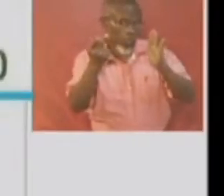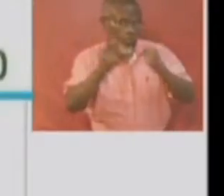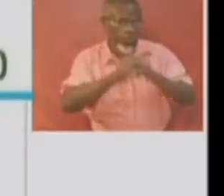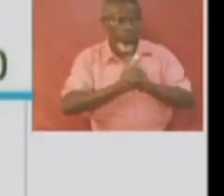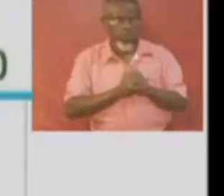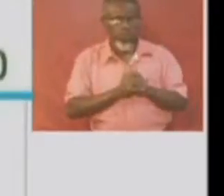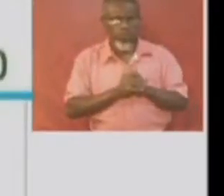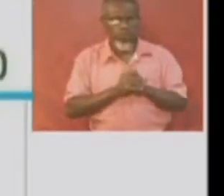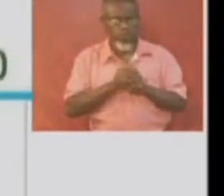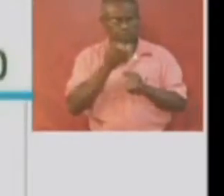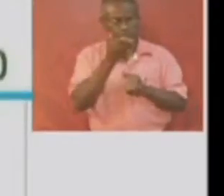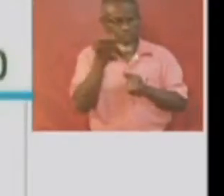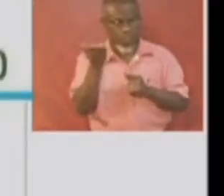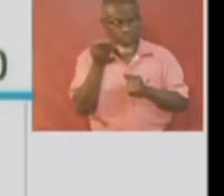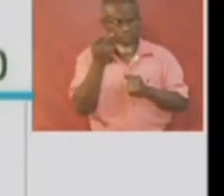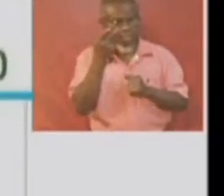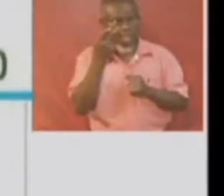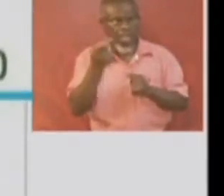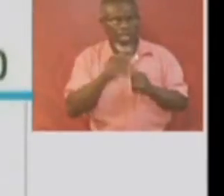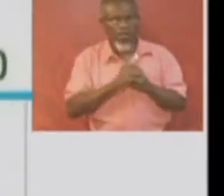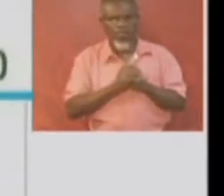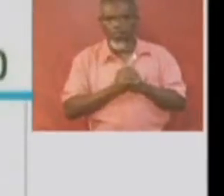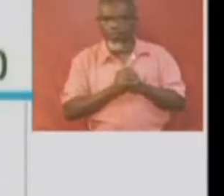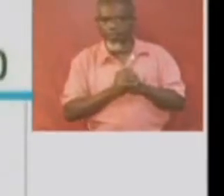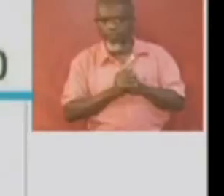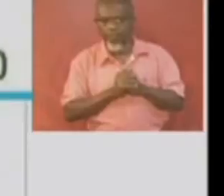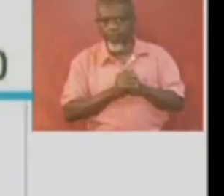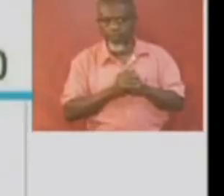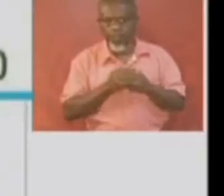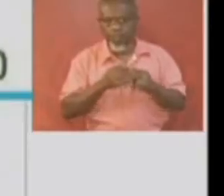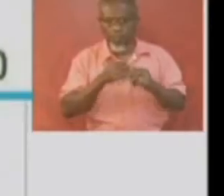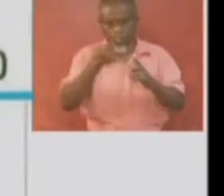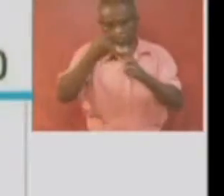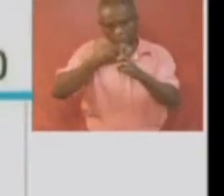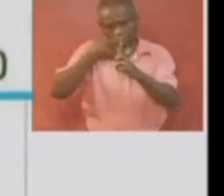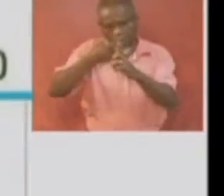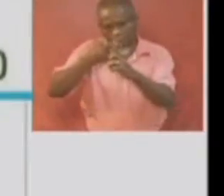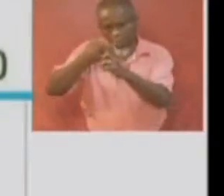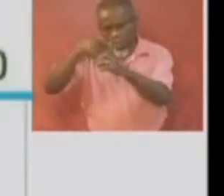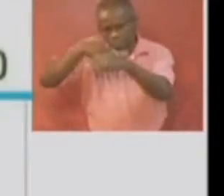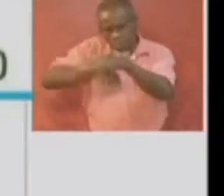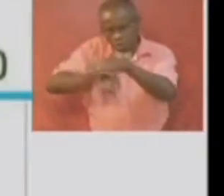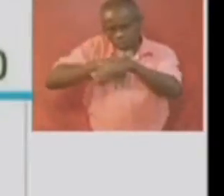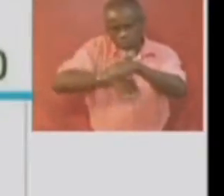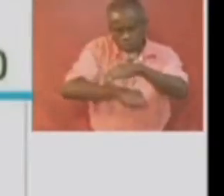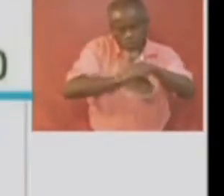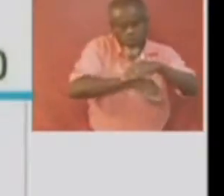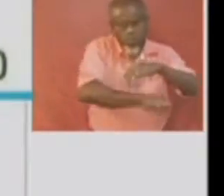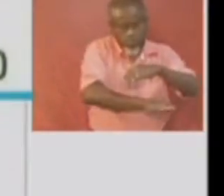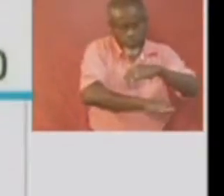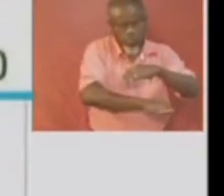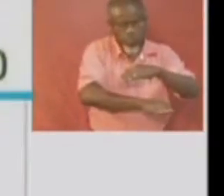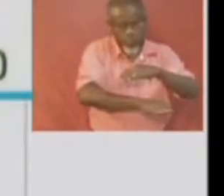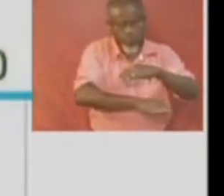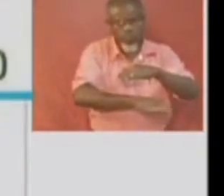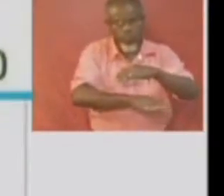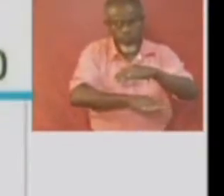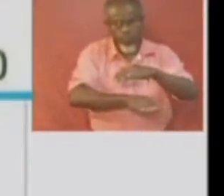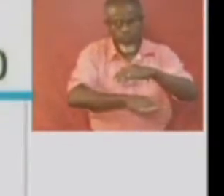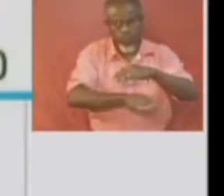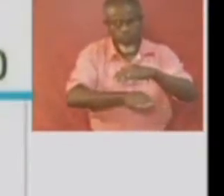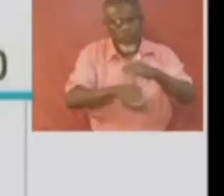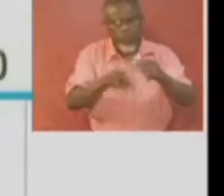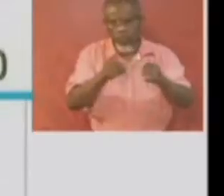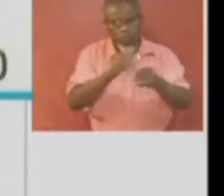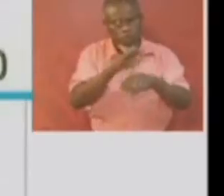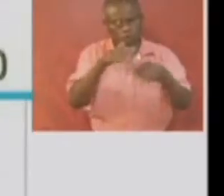So on the screen, I have a slide showing the monthly births at all facilities in Trinidad and Tobago, both the public